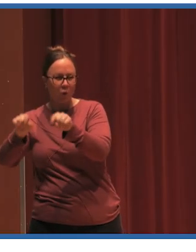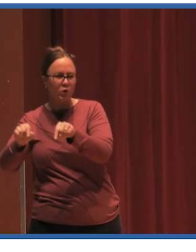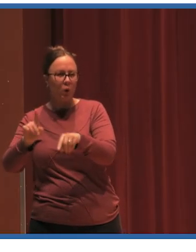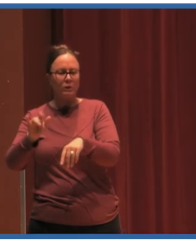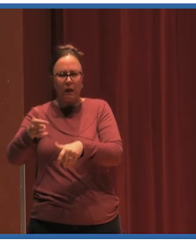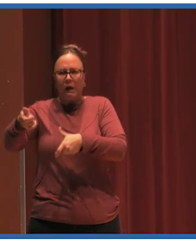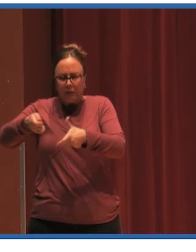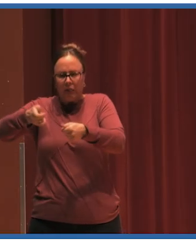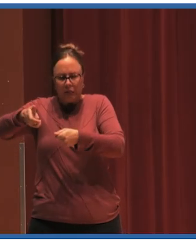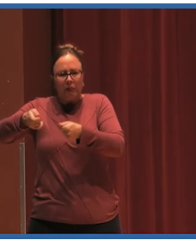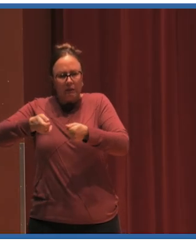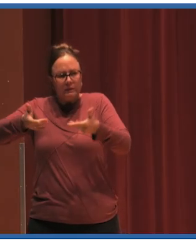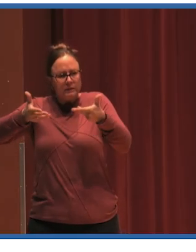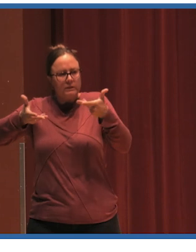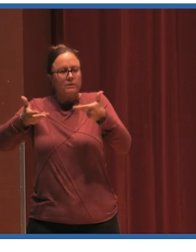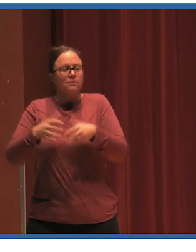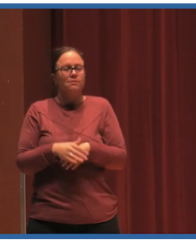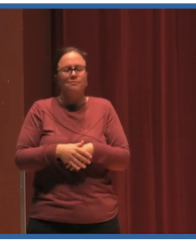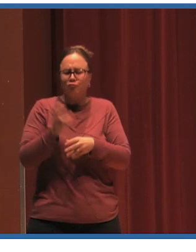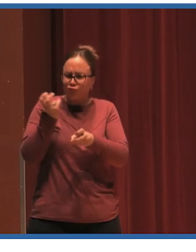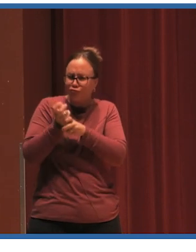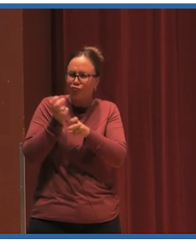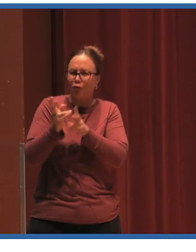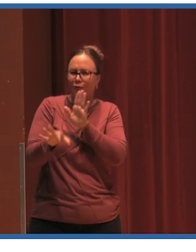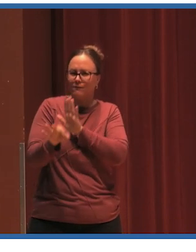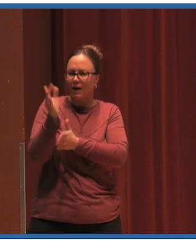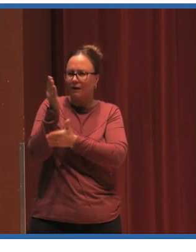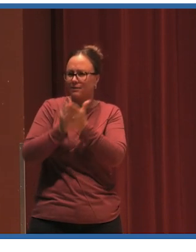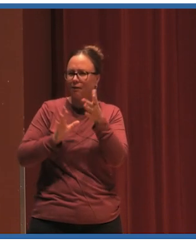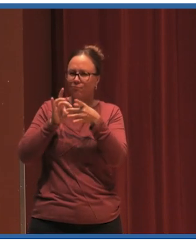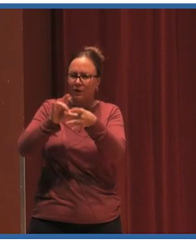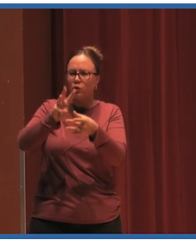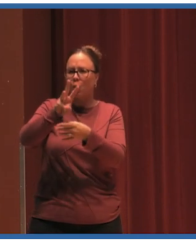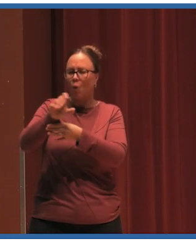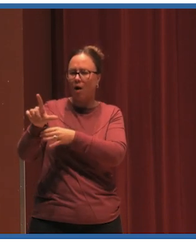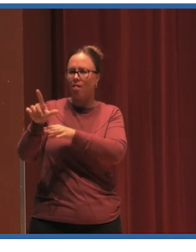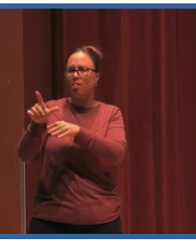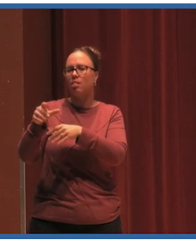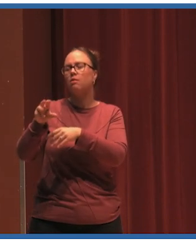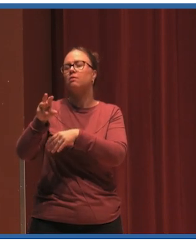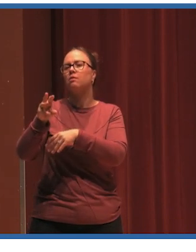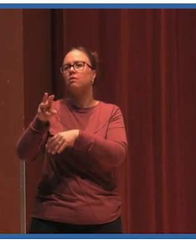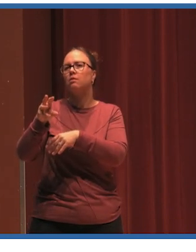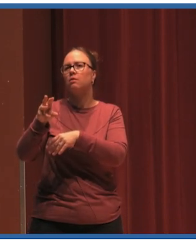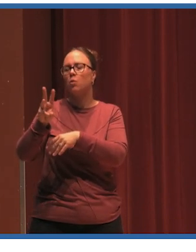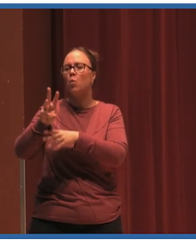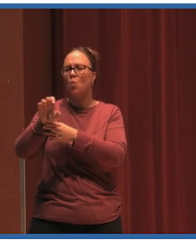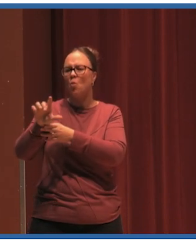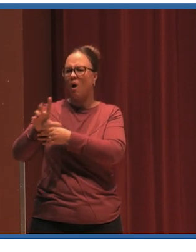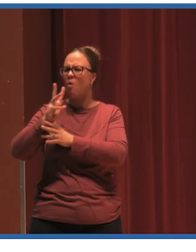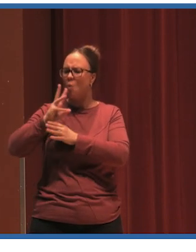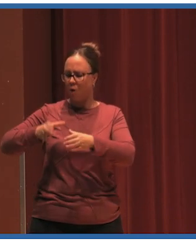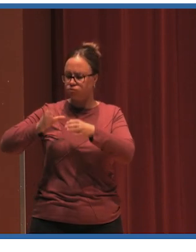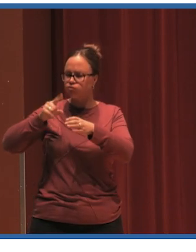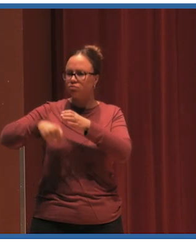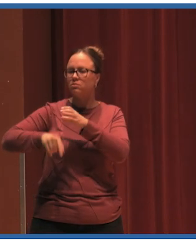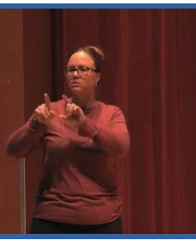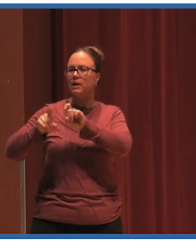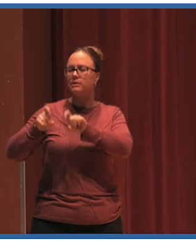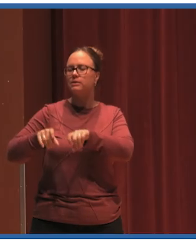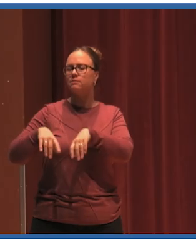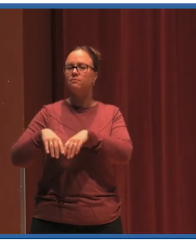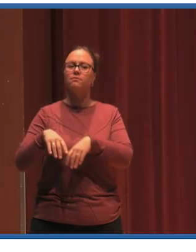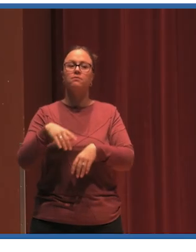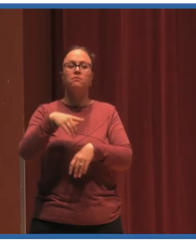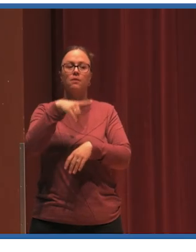pulling teeth to get any that we can put on there about maybe well testing and radon testing. But it's amazing what you have available here. Black